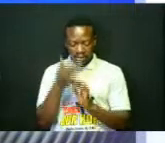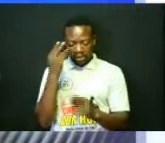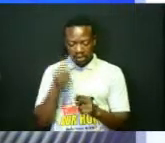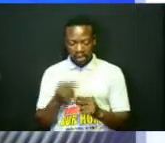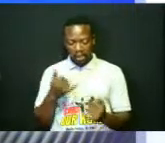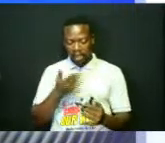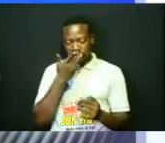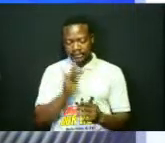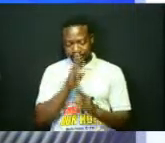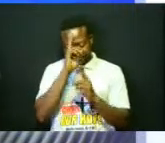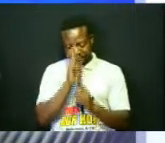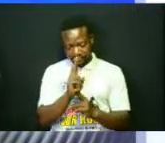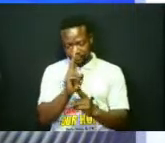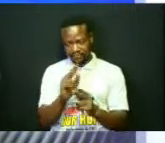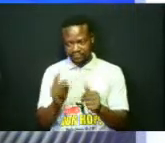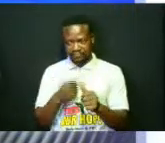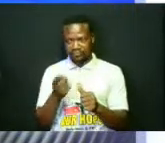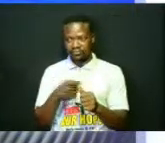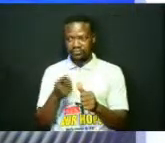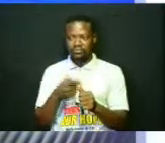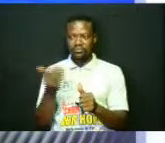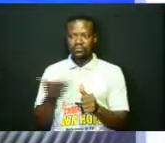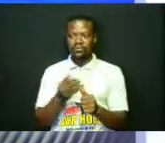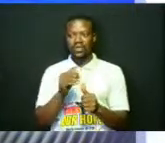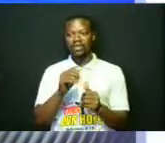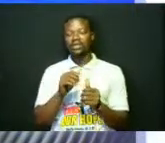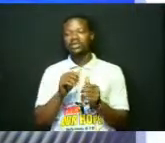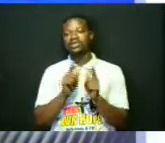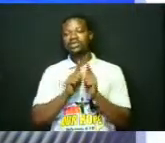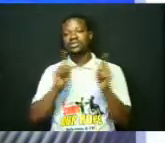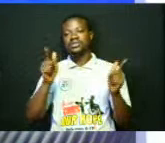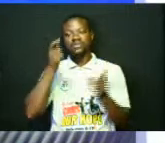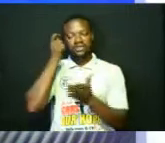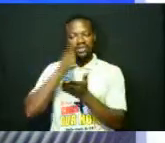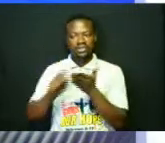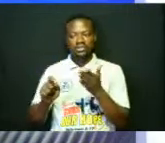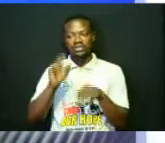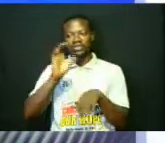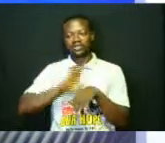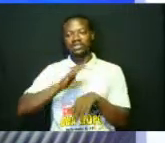first of all, to introduce the General Secretary of the Church of Pentecost,